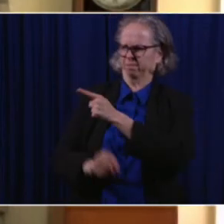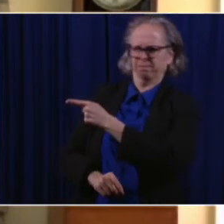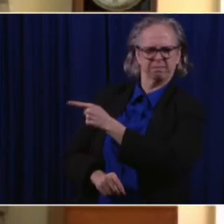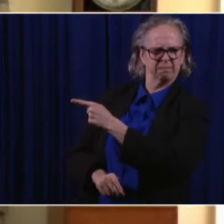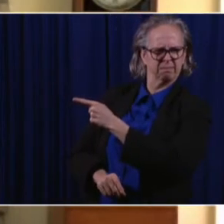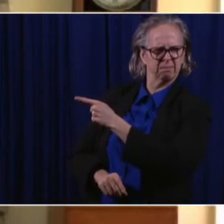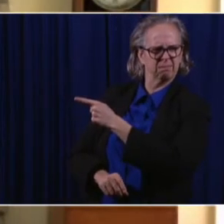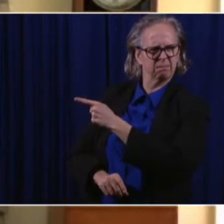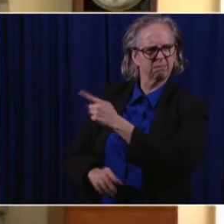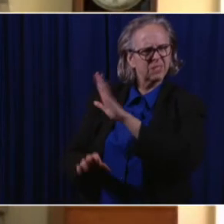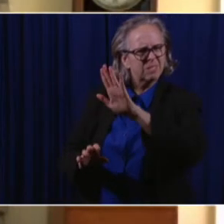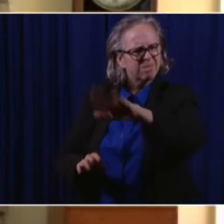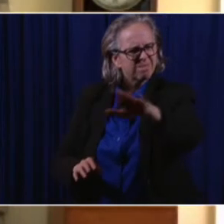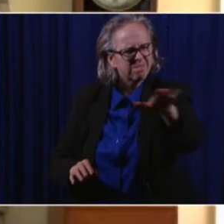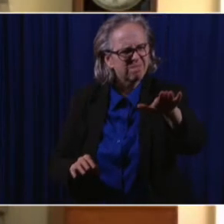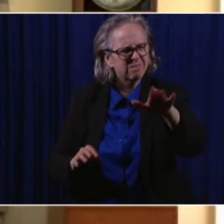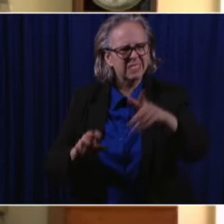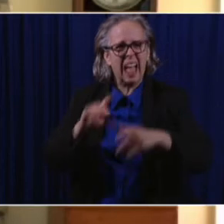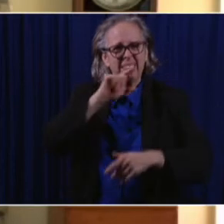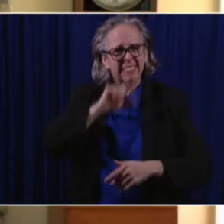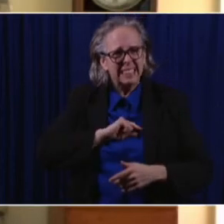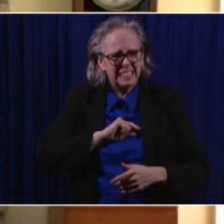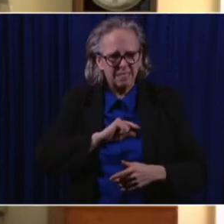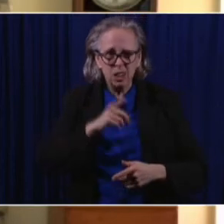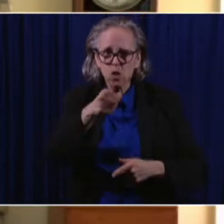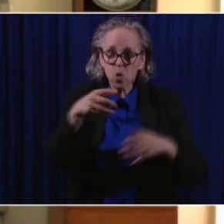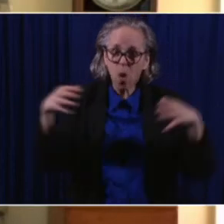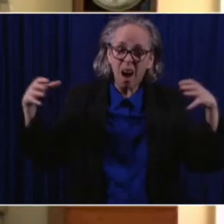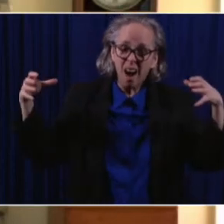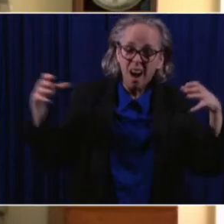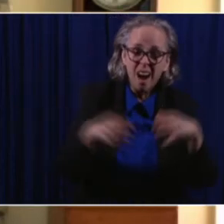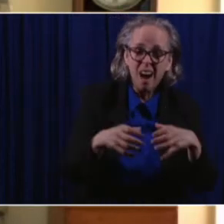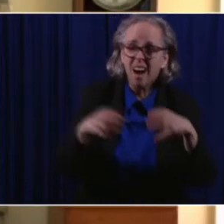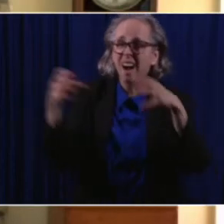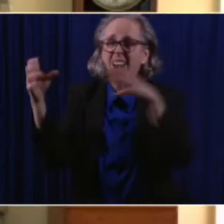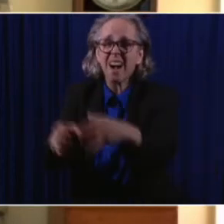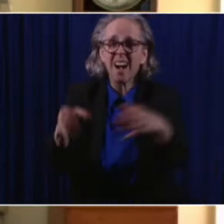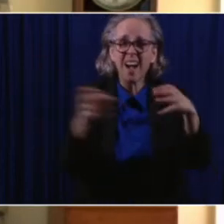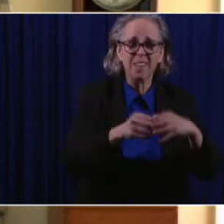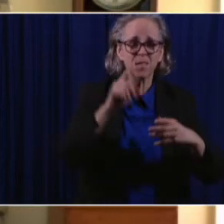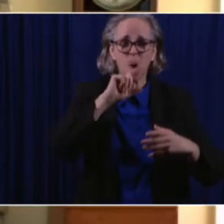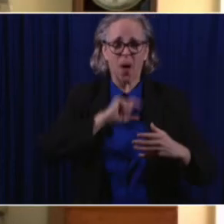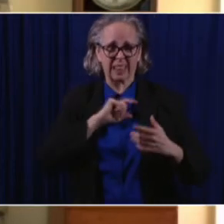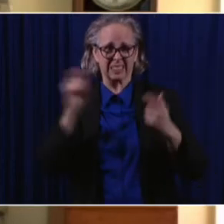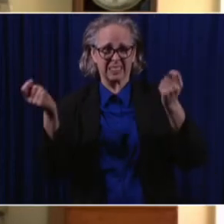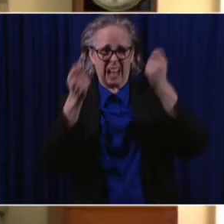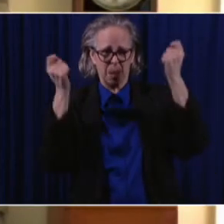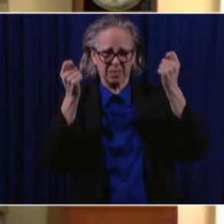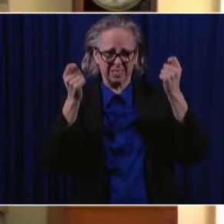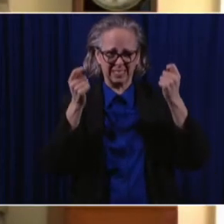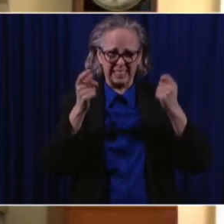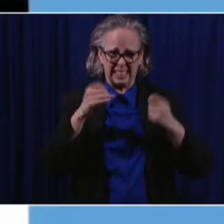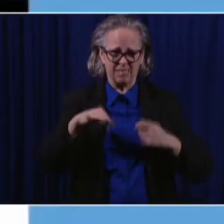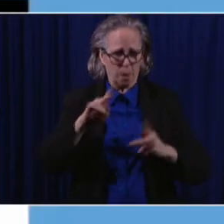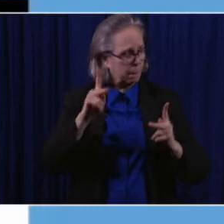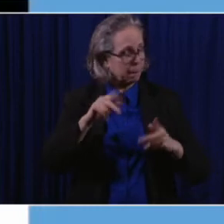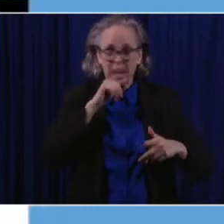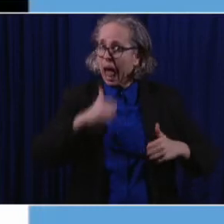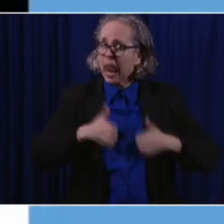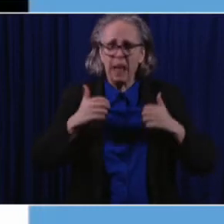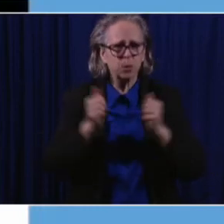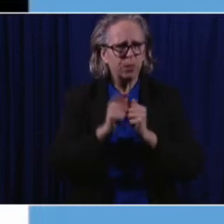Thanksgiving, if you have people outside your own circle, outside your own household, that people who come will